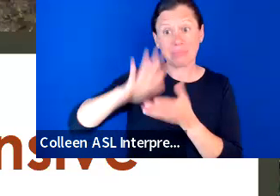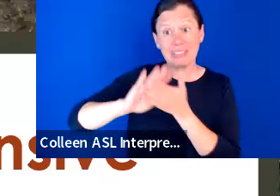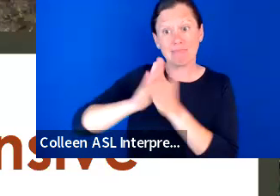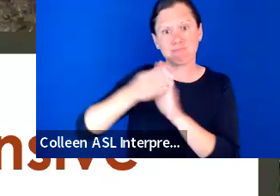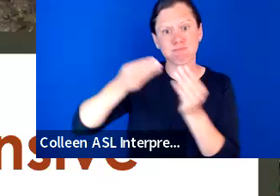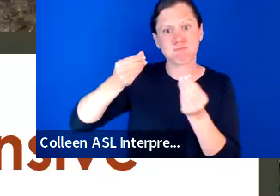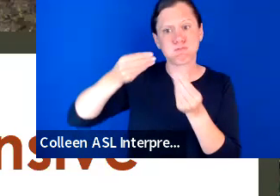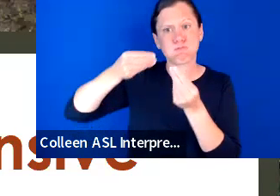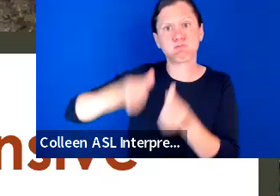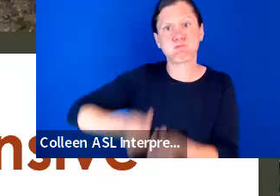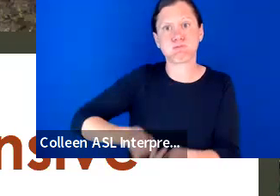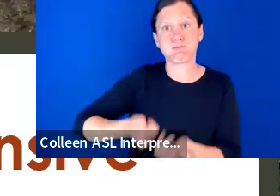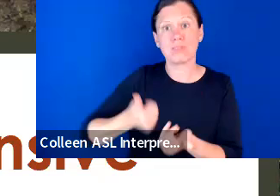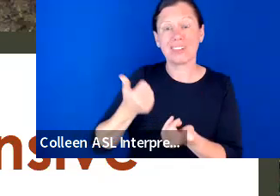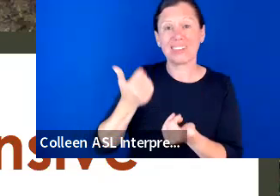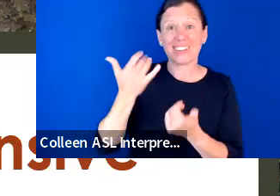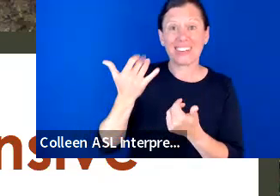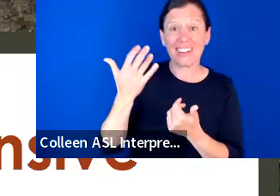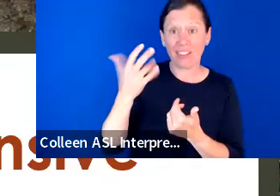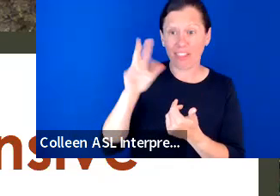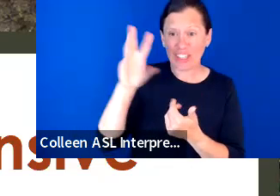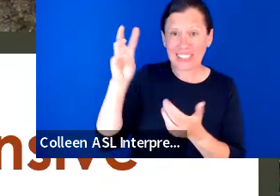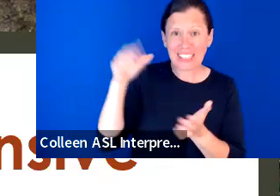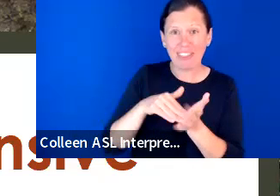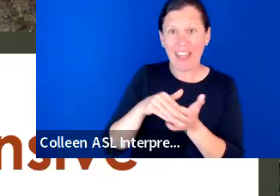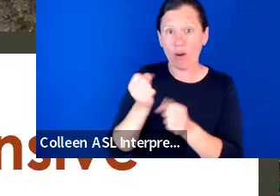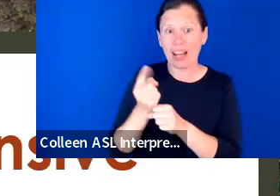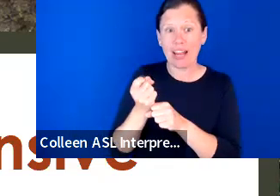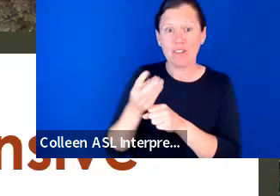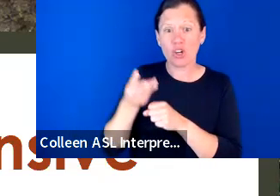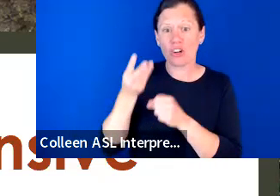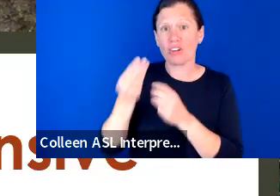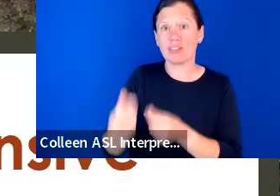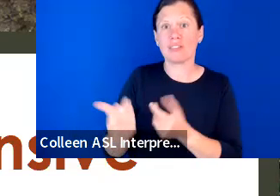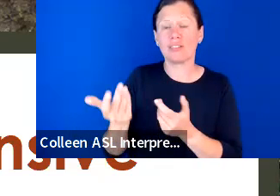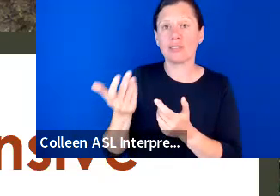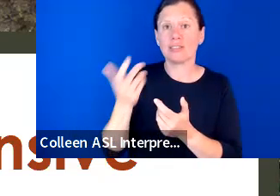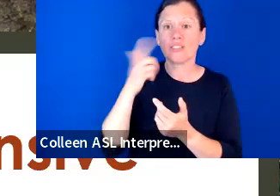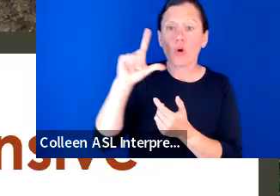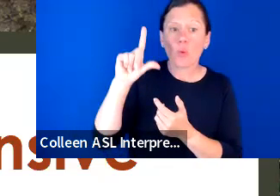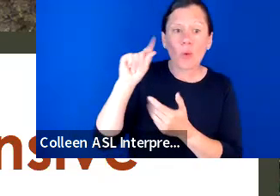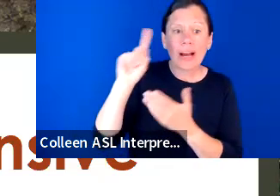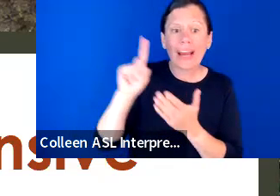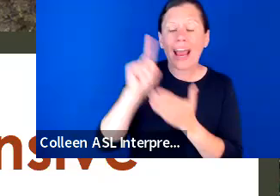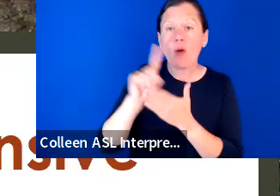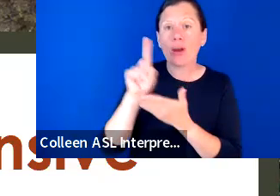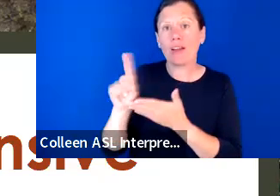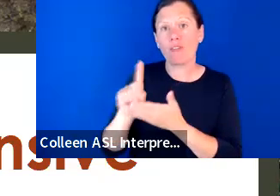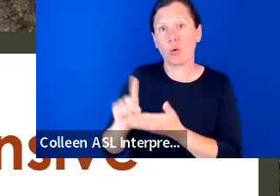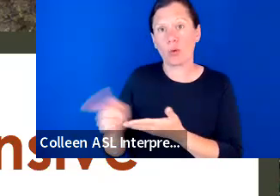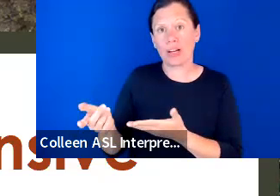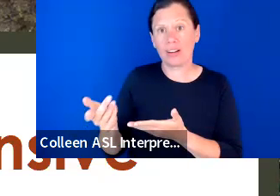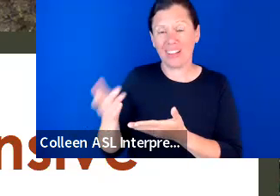nearly $36,000 a year for 20 hours of home care per week. And that's the average that's needed by